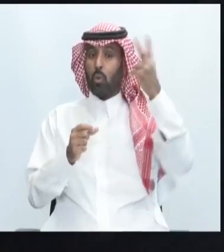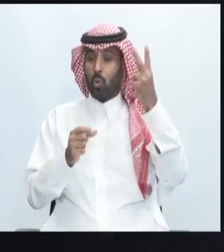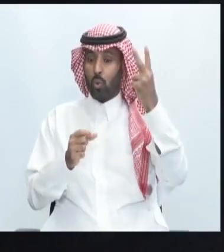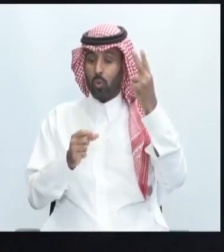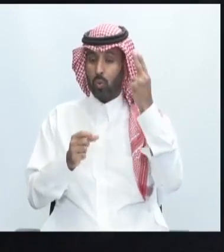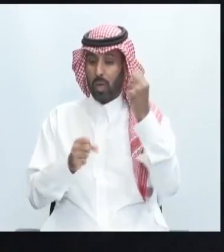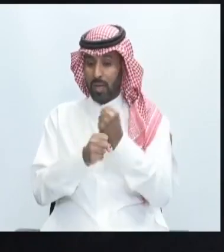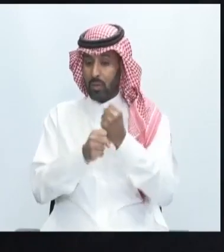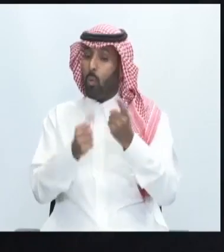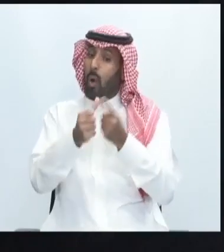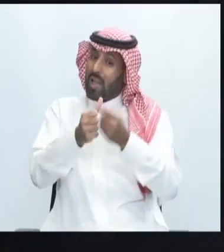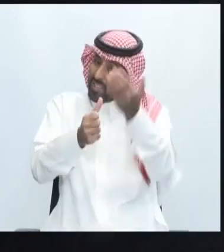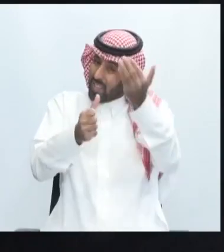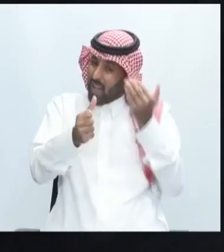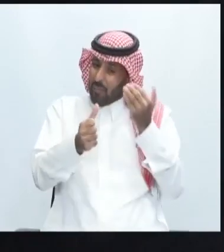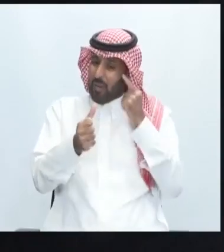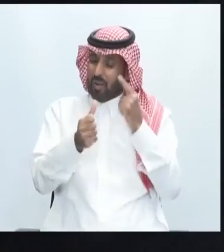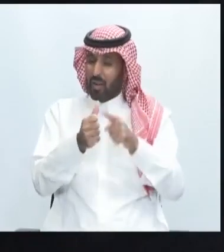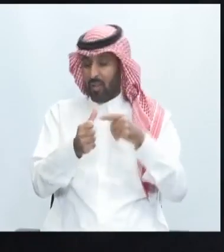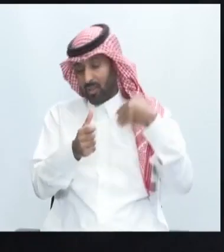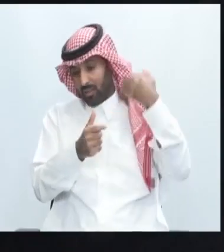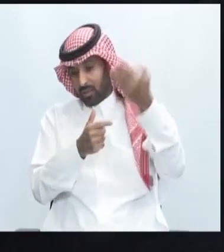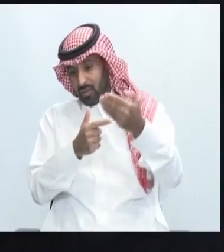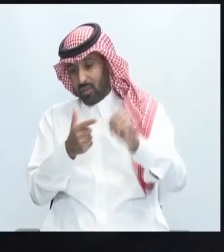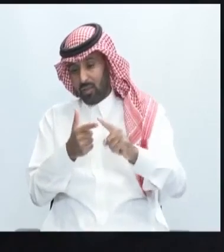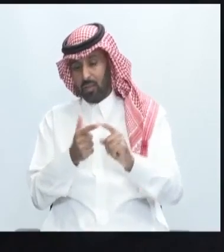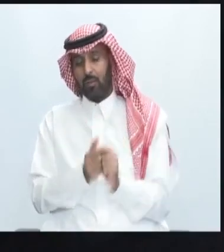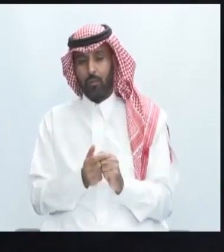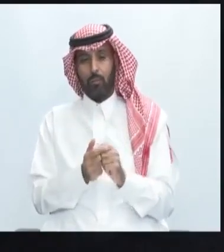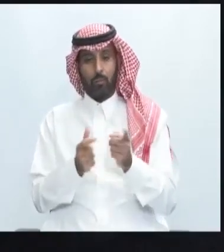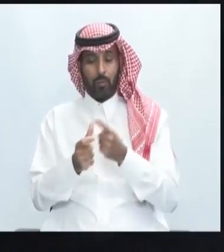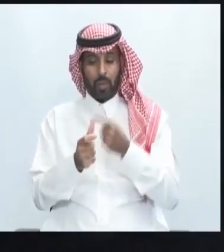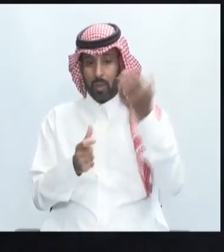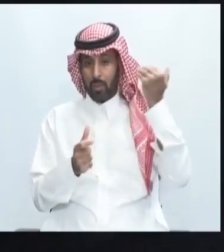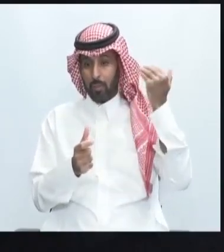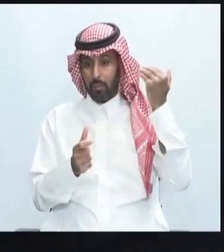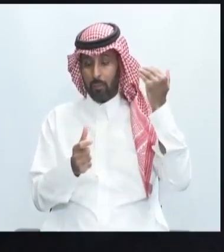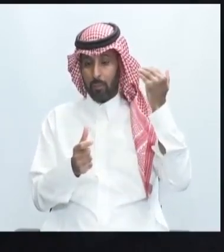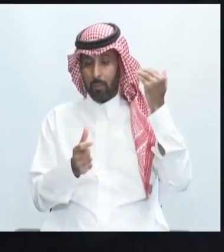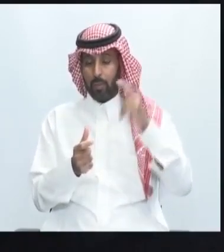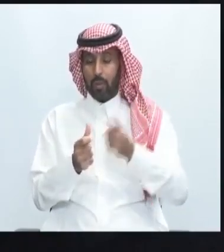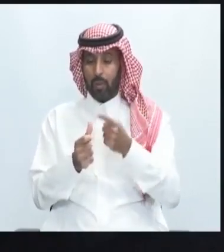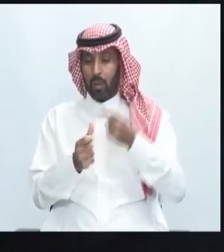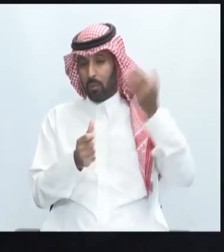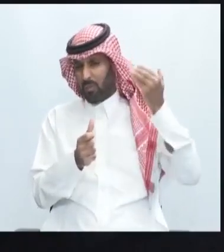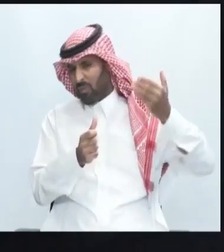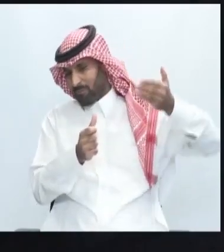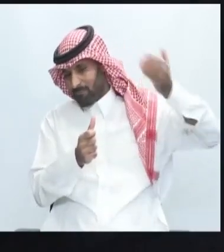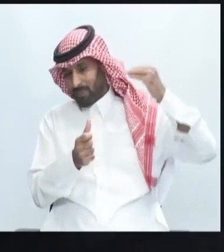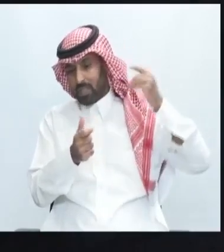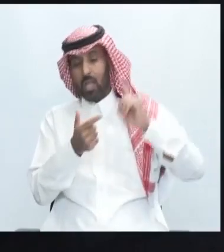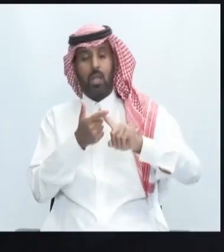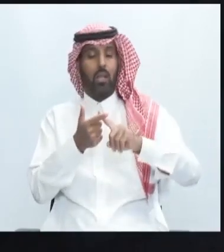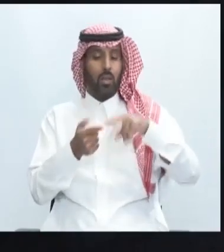when we have two events, one happened after another in the past. When you have a past event, two past